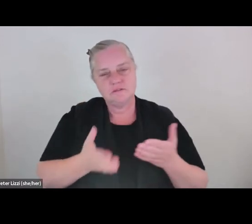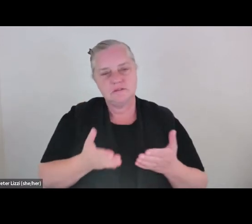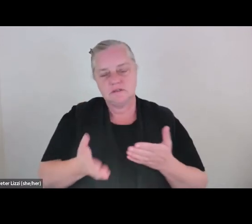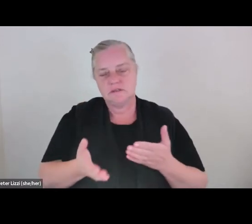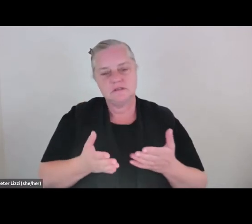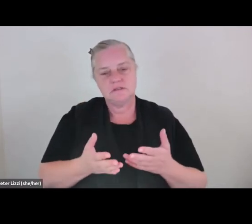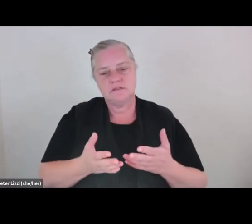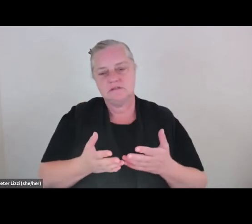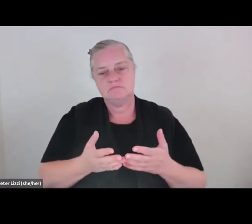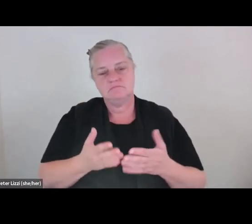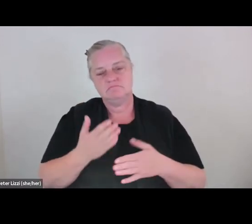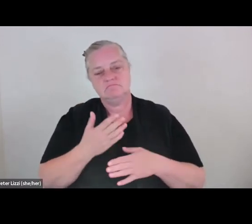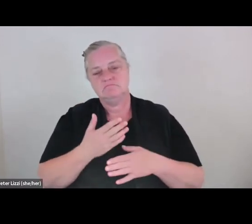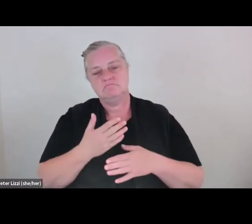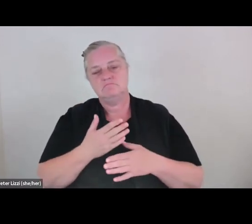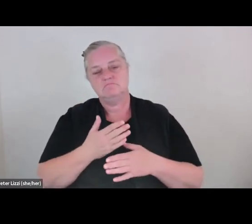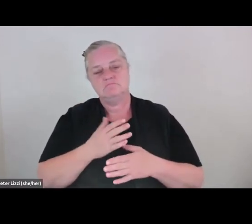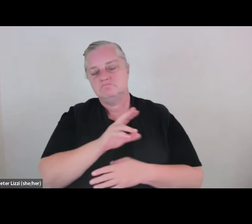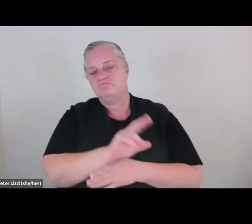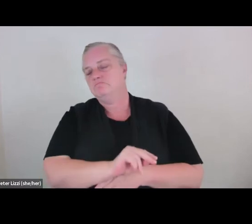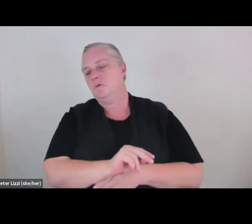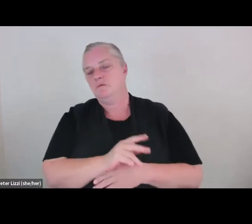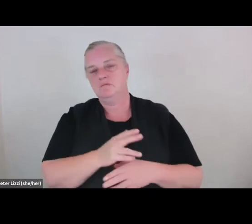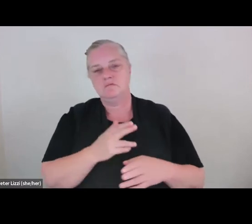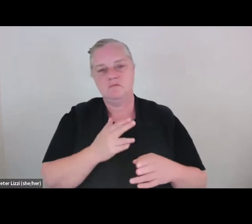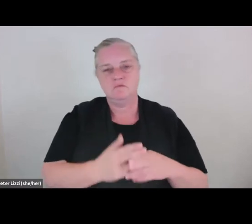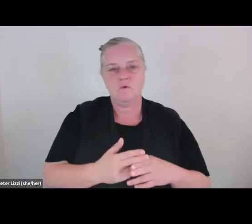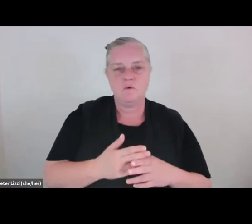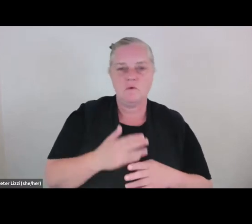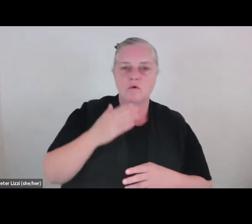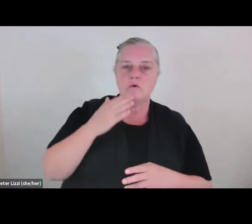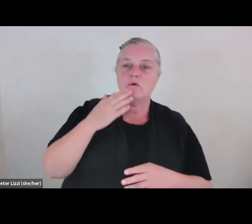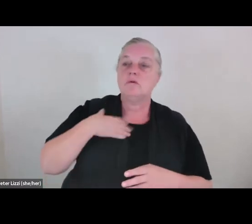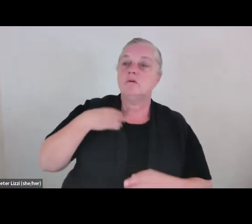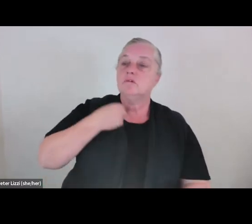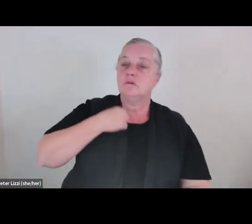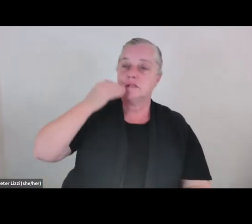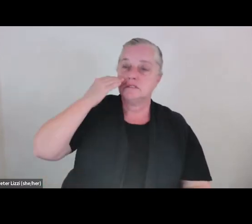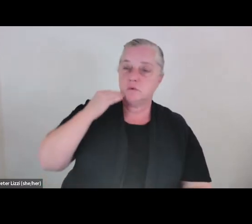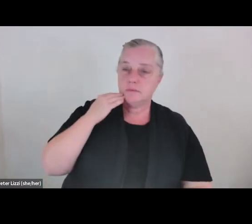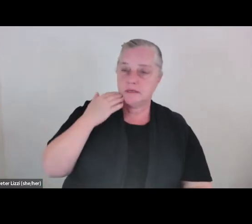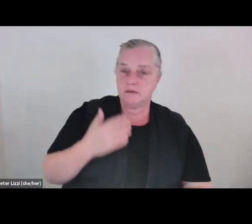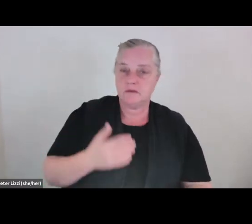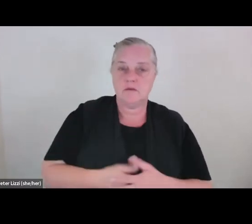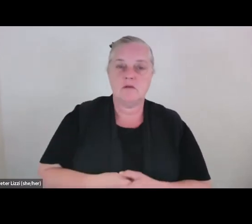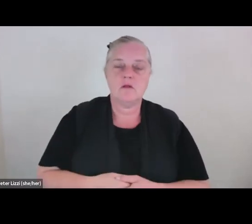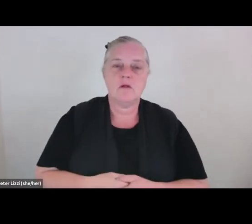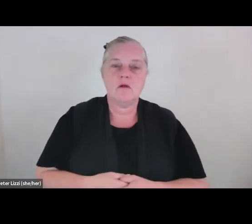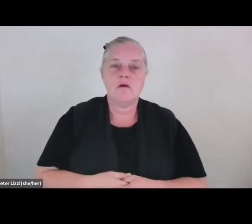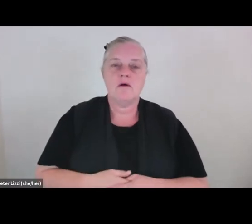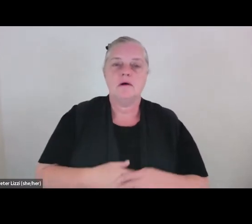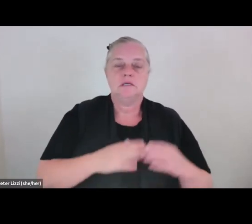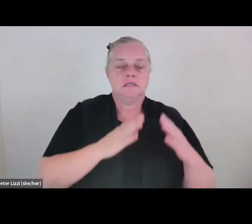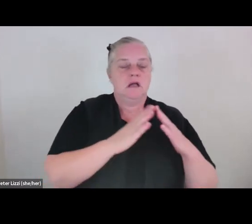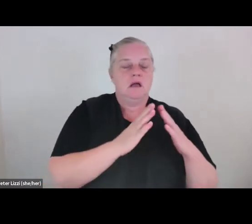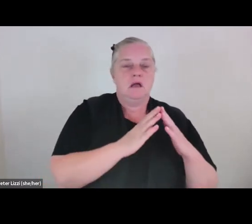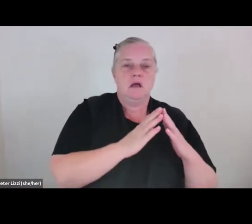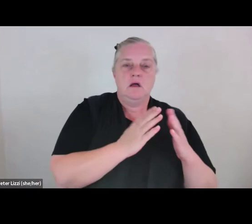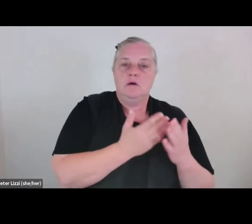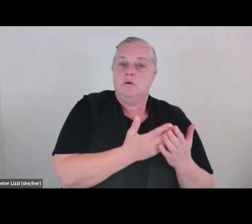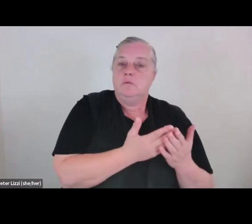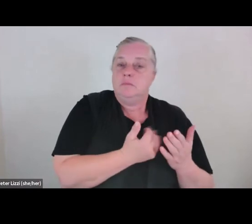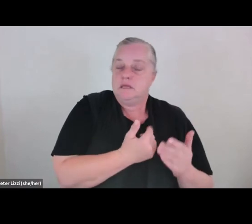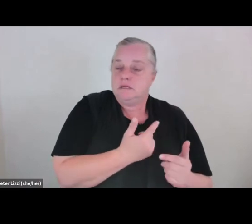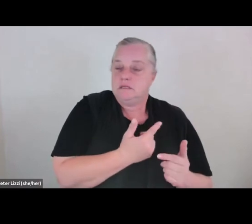access to services based upon their presentation. One time I had a homelessness service who's like, oh, actually we're getting this training